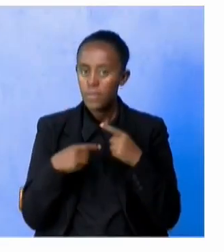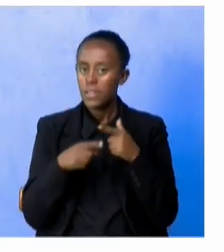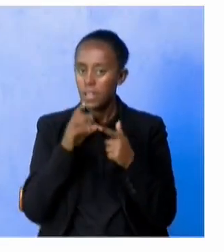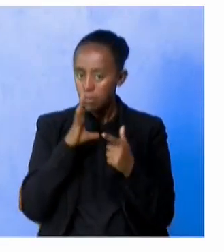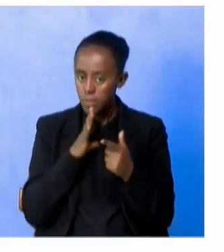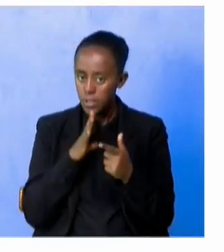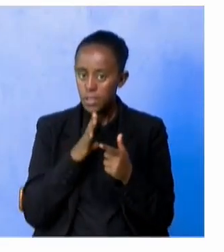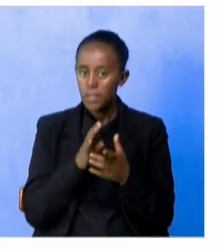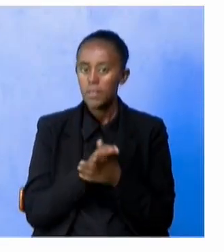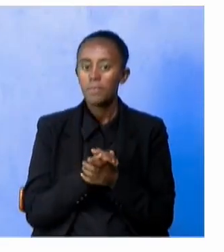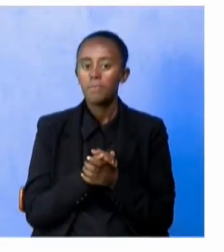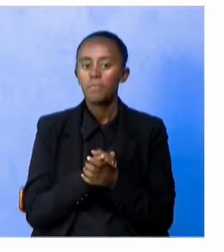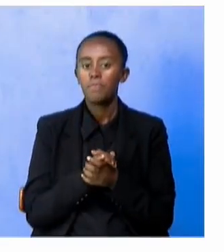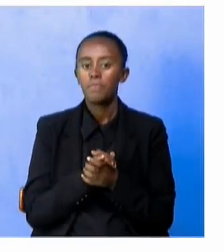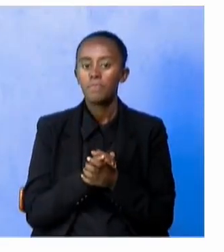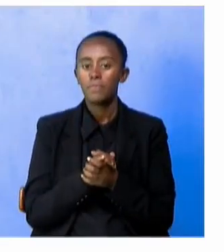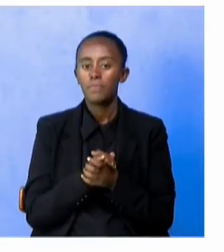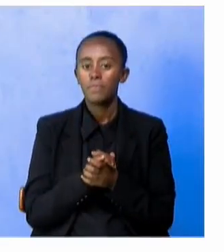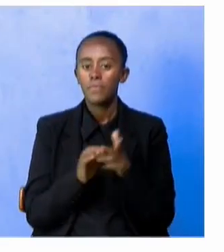person plural?